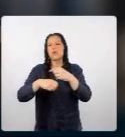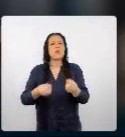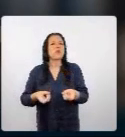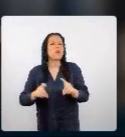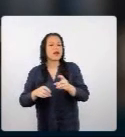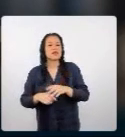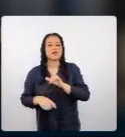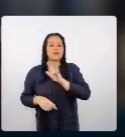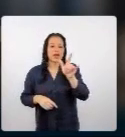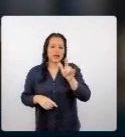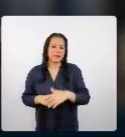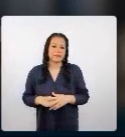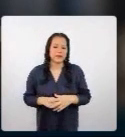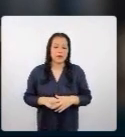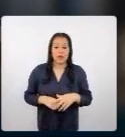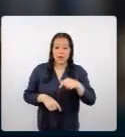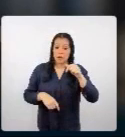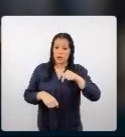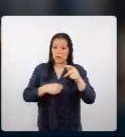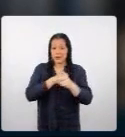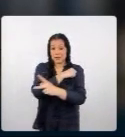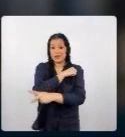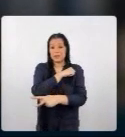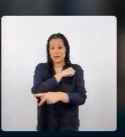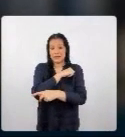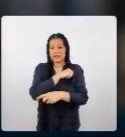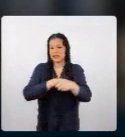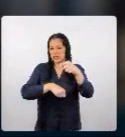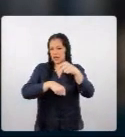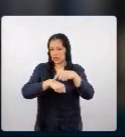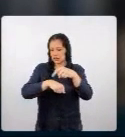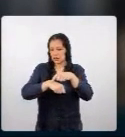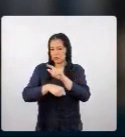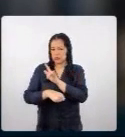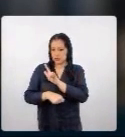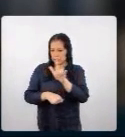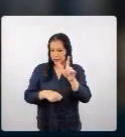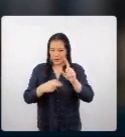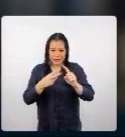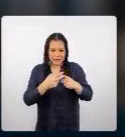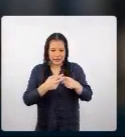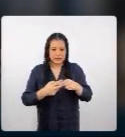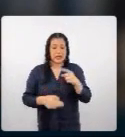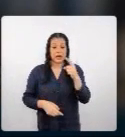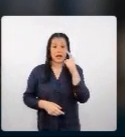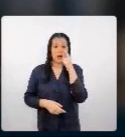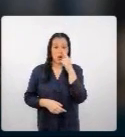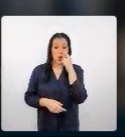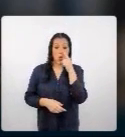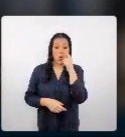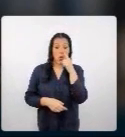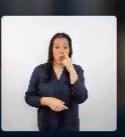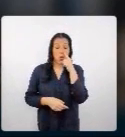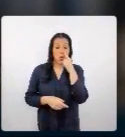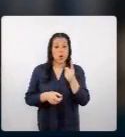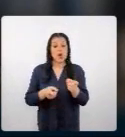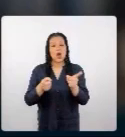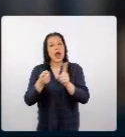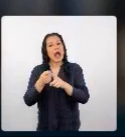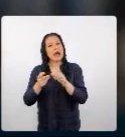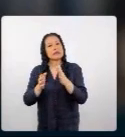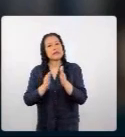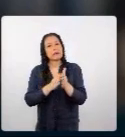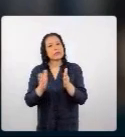The seasonality of travel from this region starts from mid-June until the end of